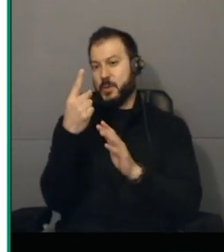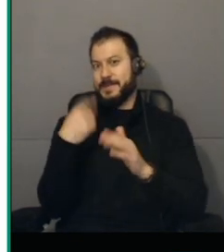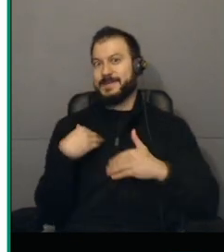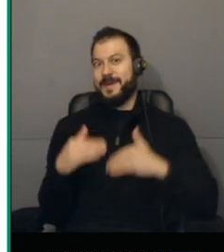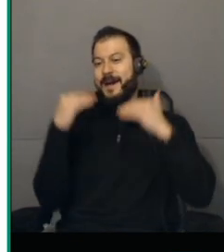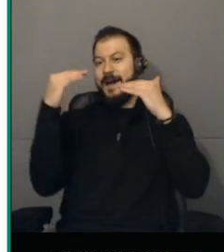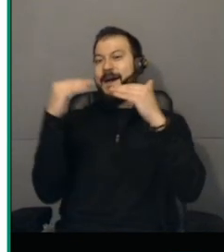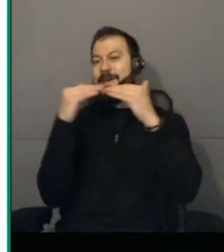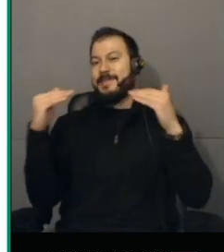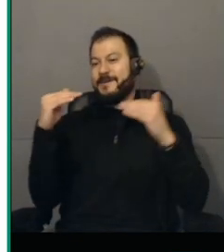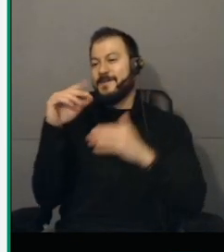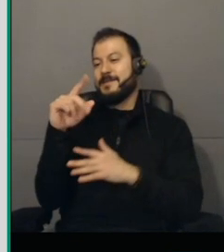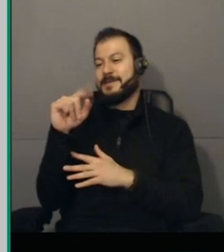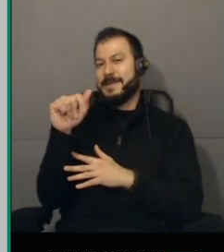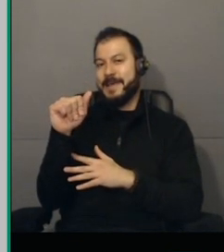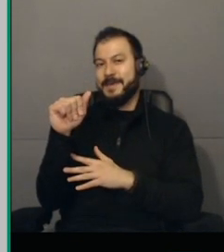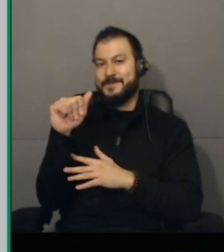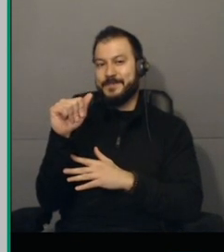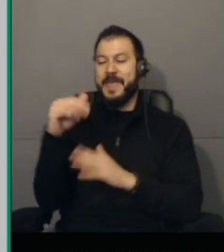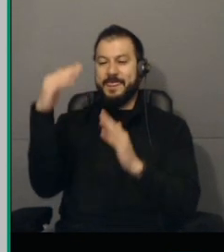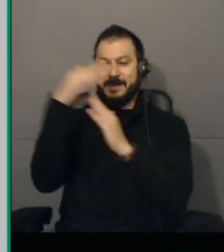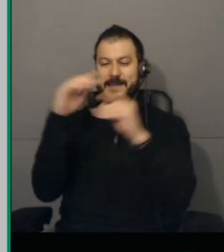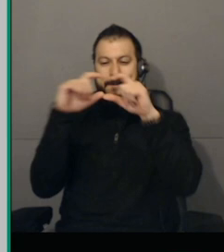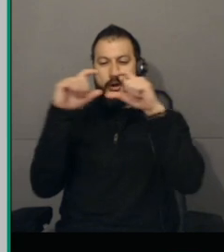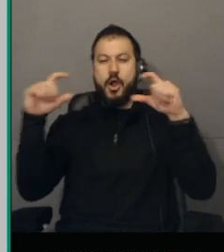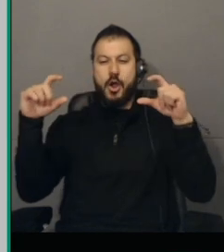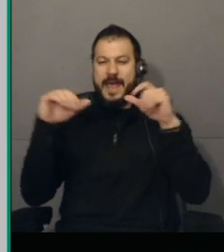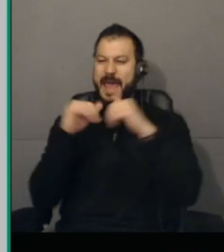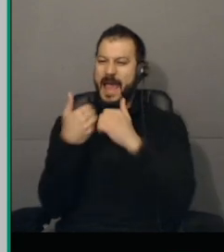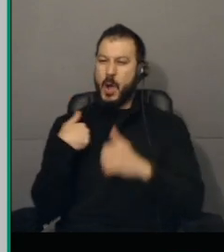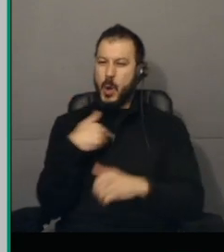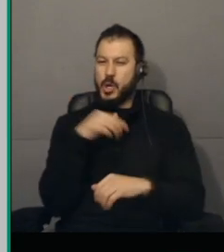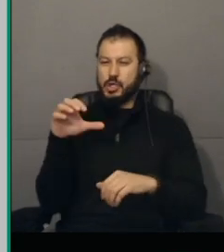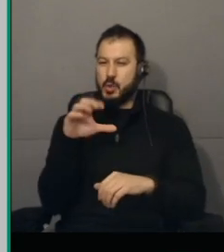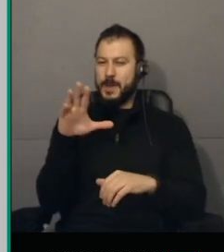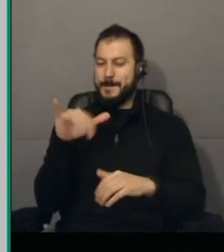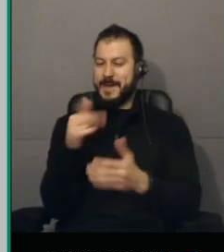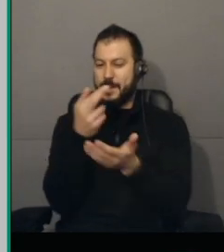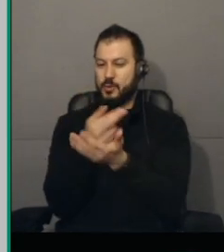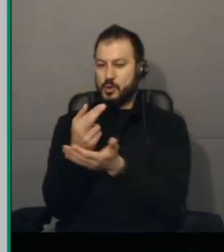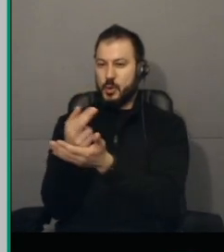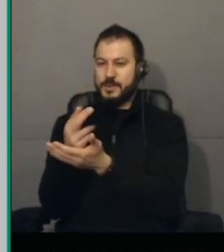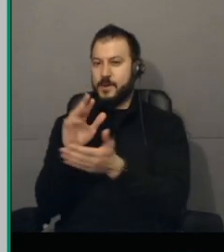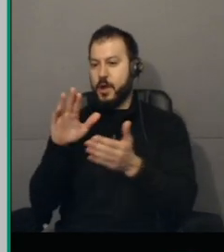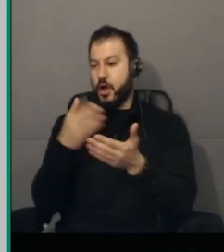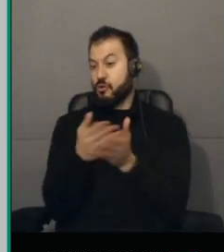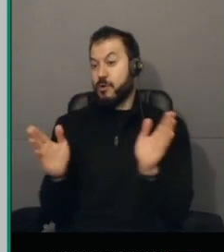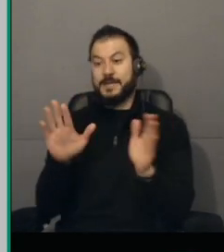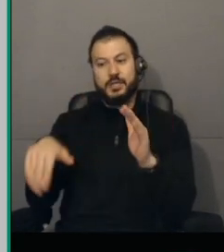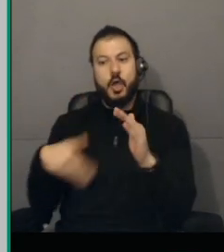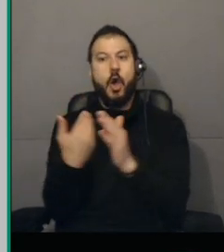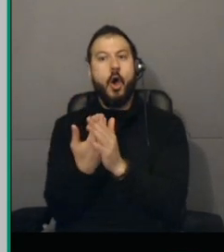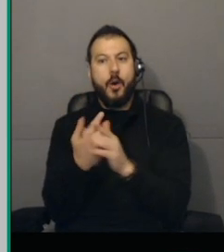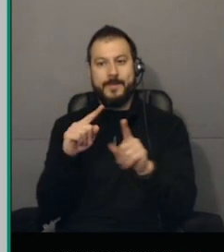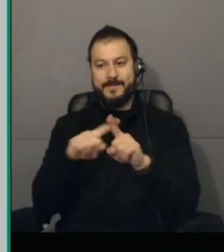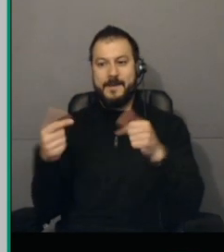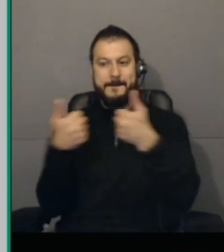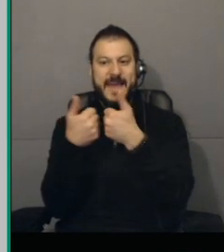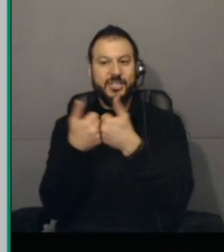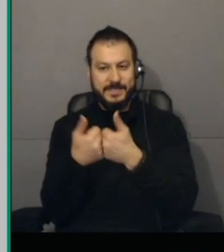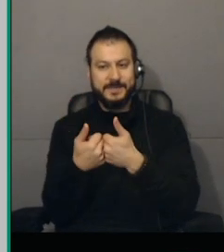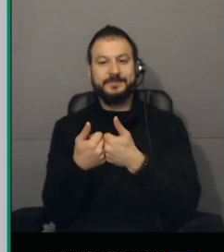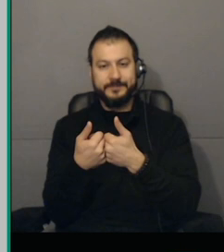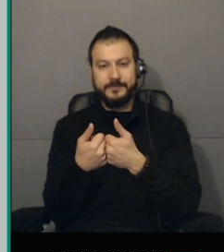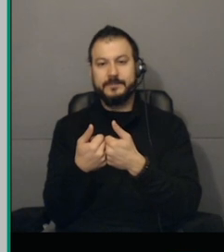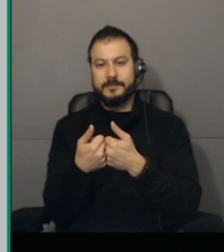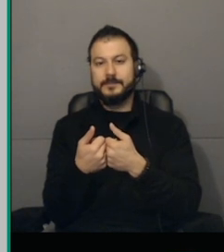data. And this top bar gives a quick snapshot of how we're doing by resource across all matches. And this table here is what got